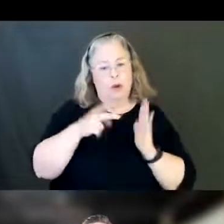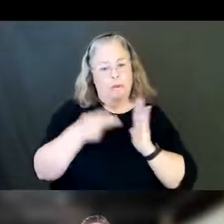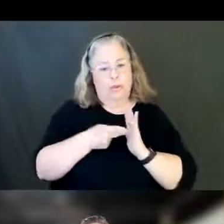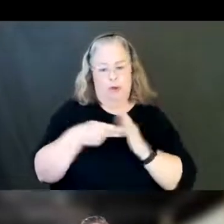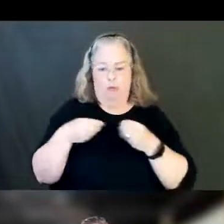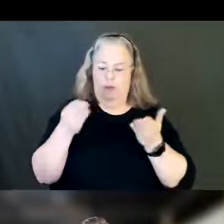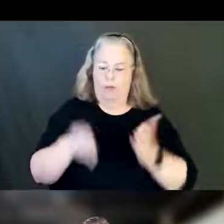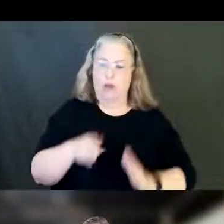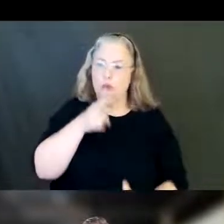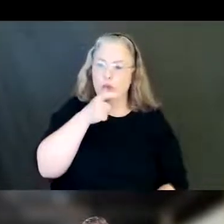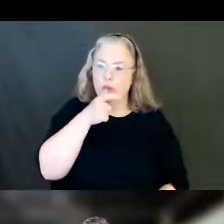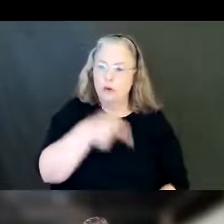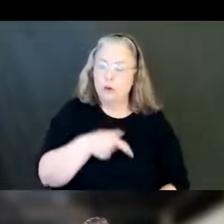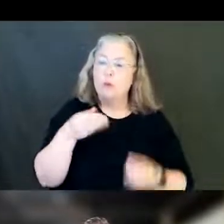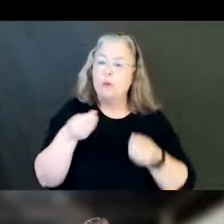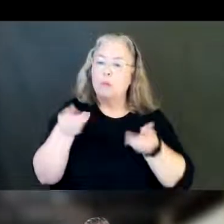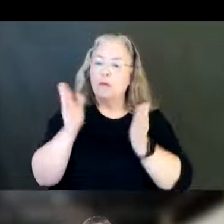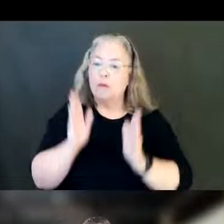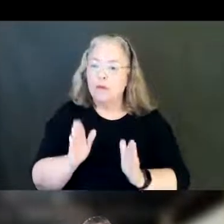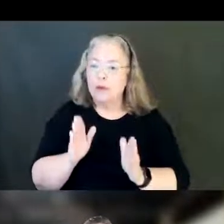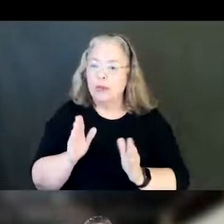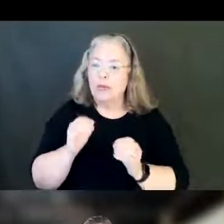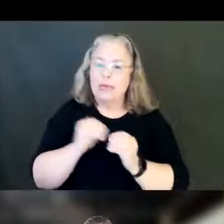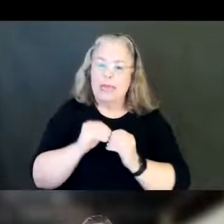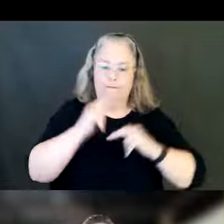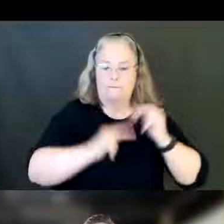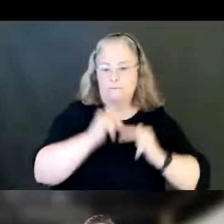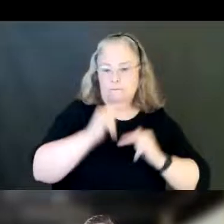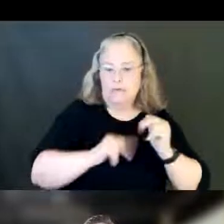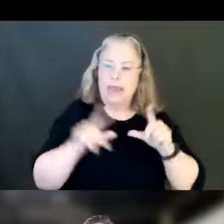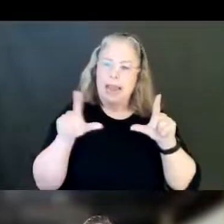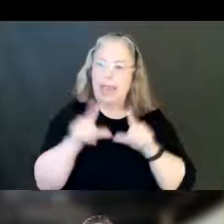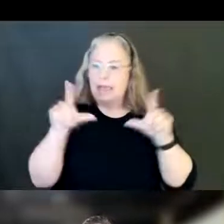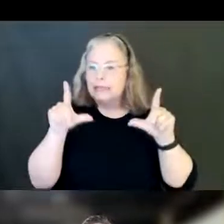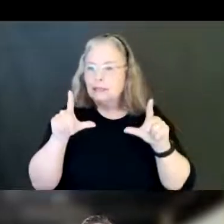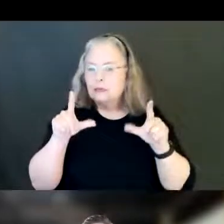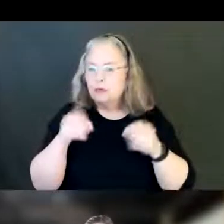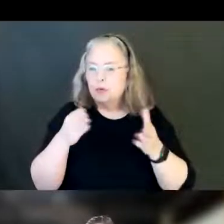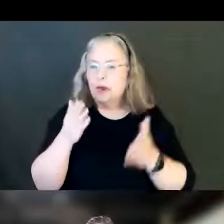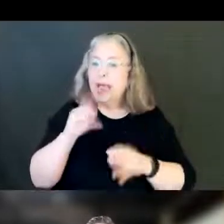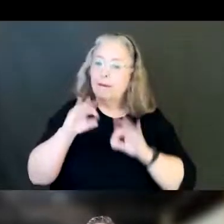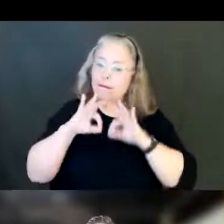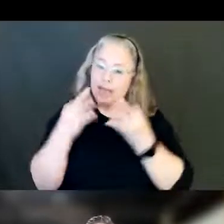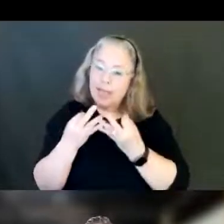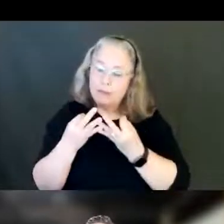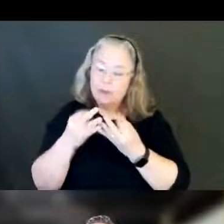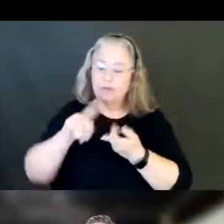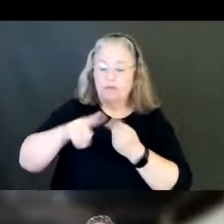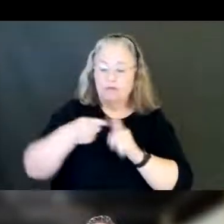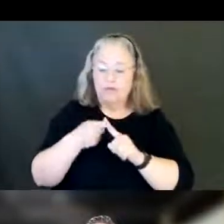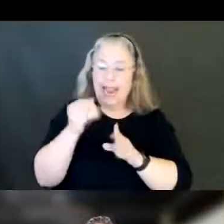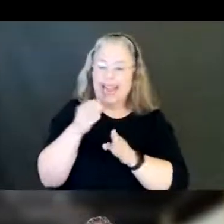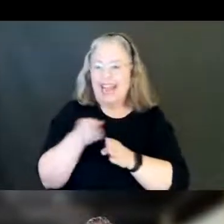So providers meaning in the facility, so licensed providers, and also families, friends, and neighbors, as we